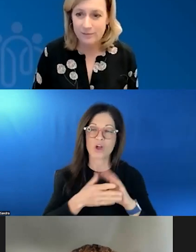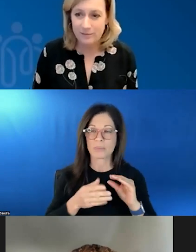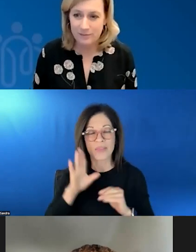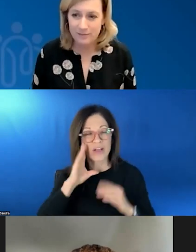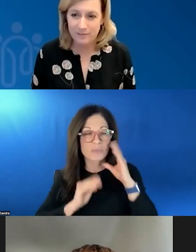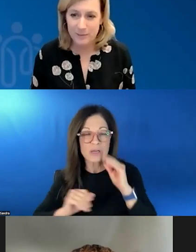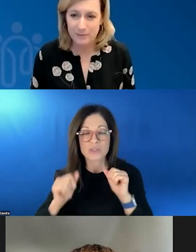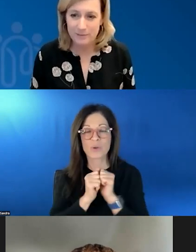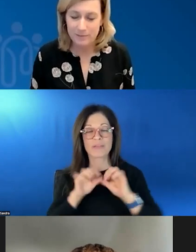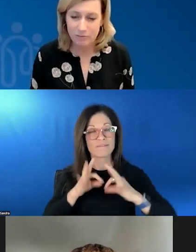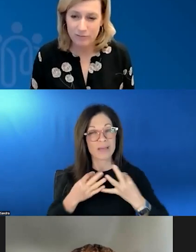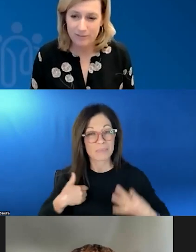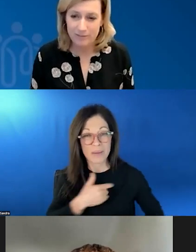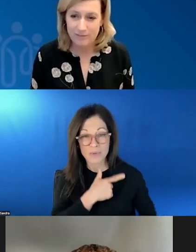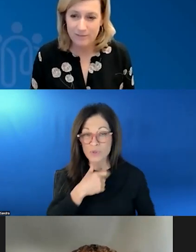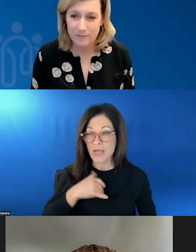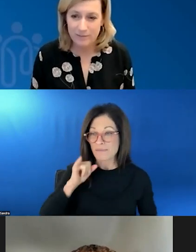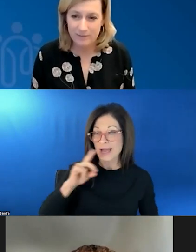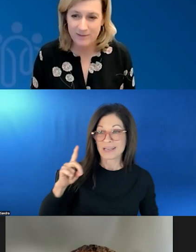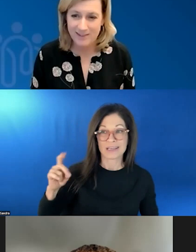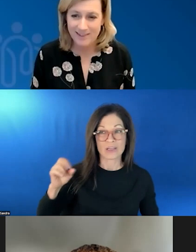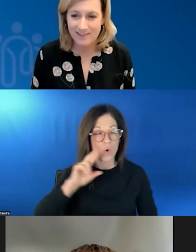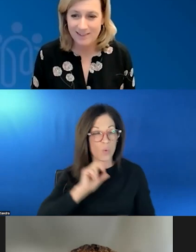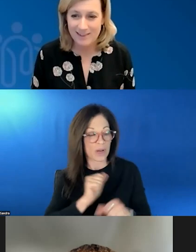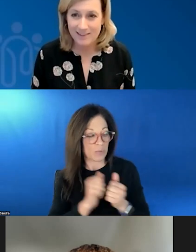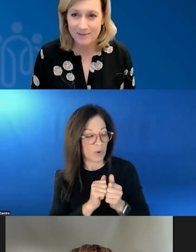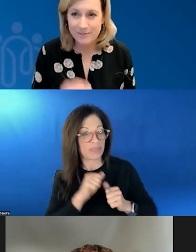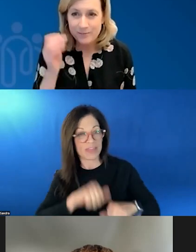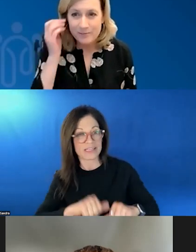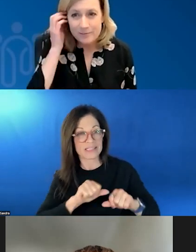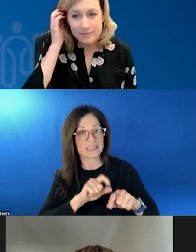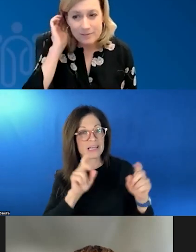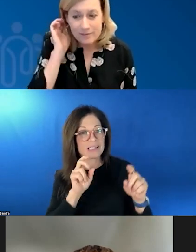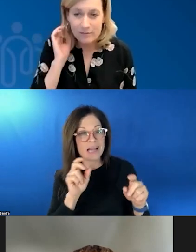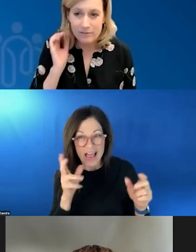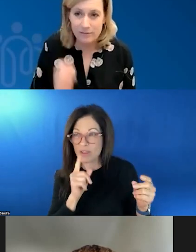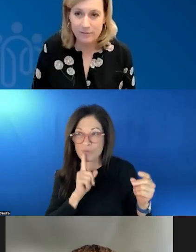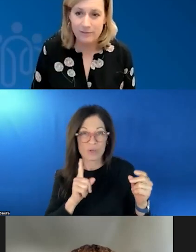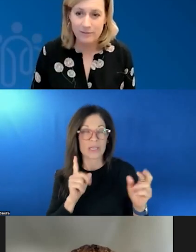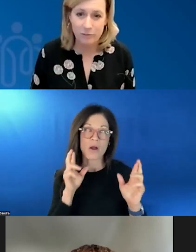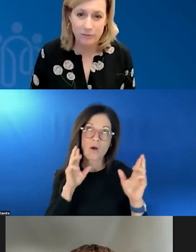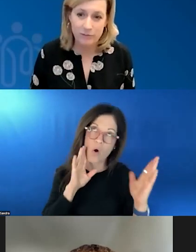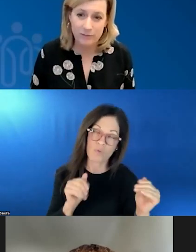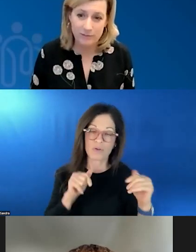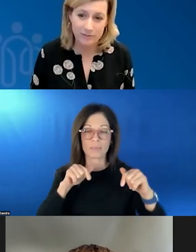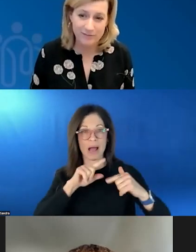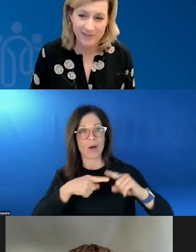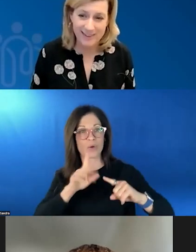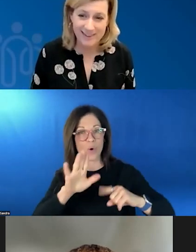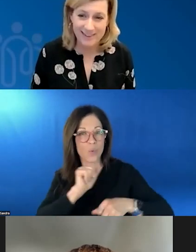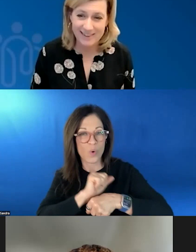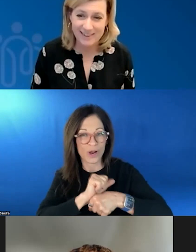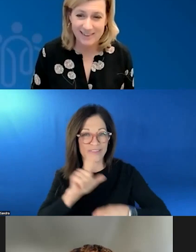with IDD or people they're working with, or their own experience, and how this really, they're really hopeful about the work that the Link Center will be doing. So thank you so